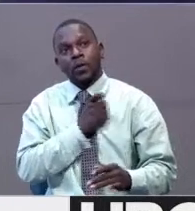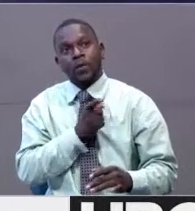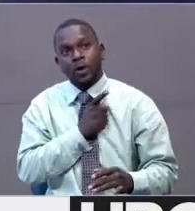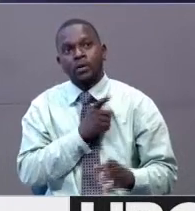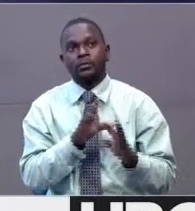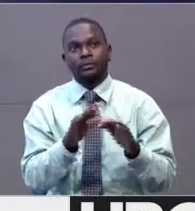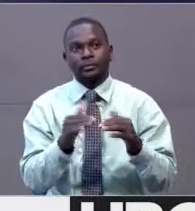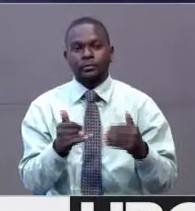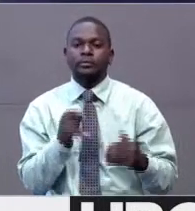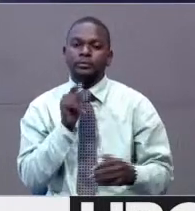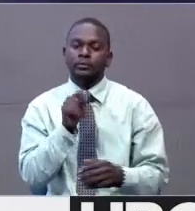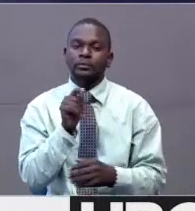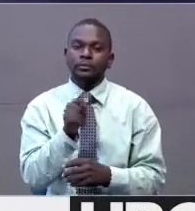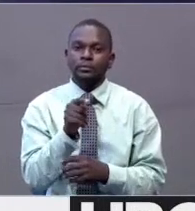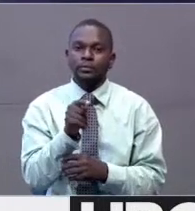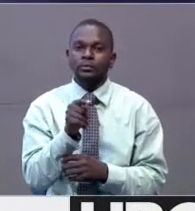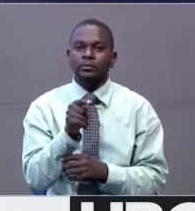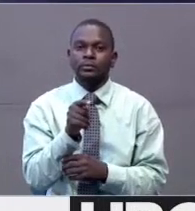for these